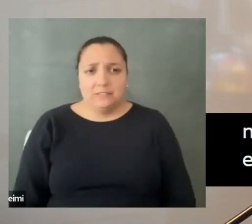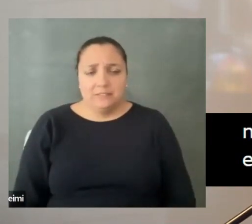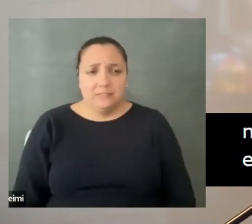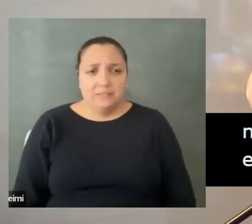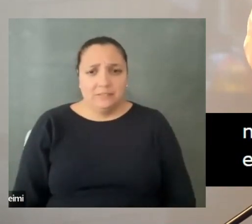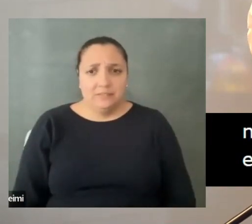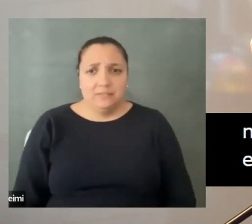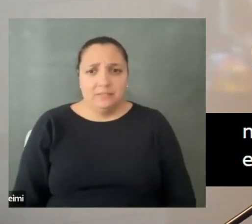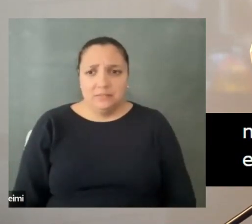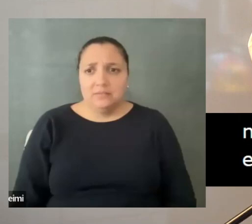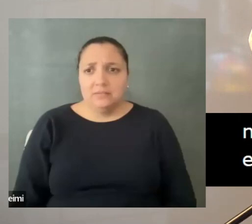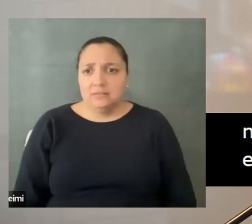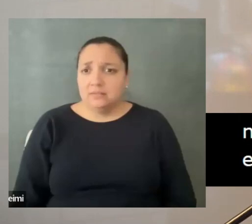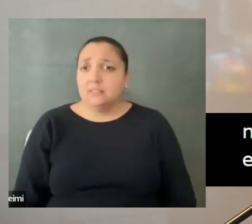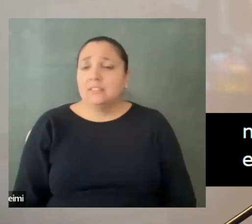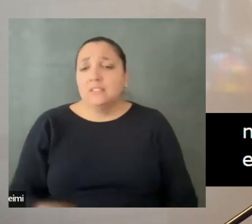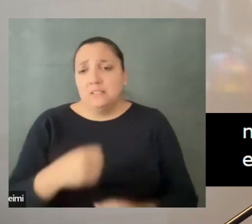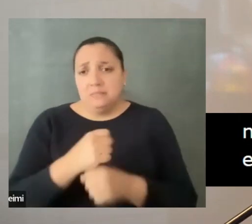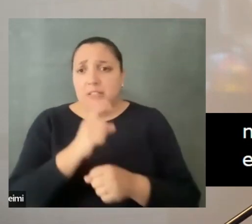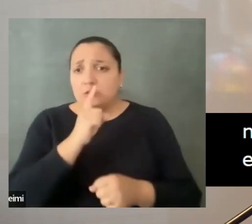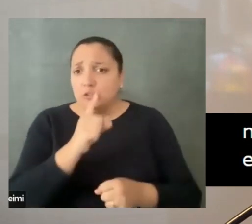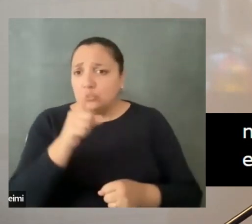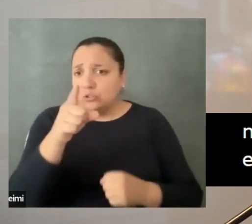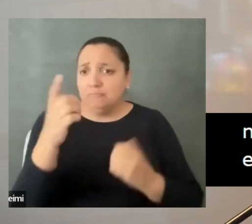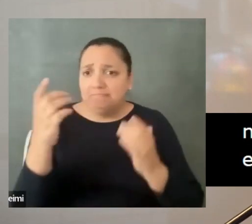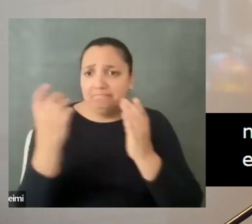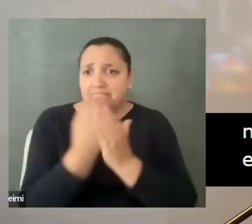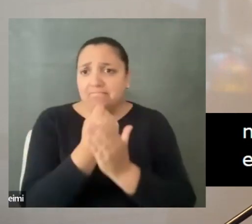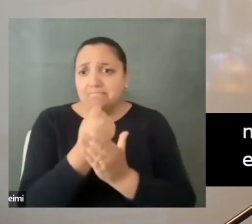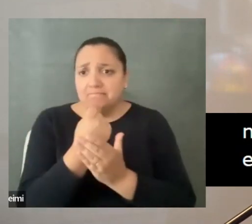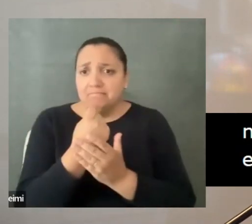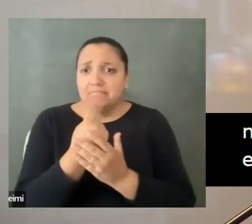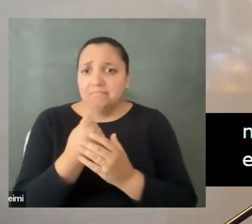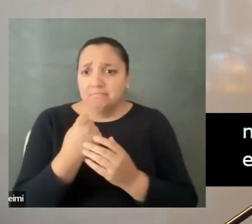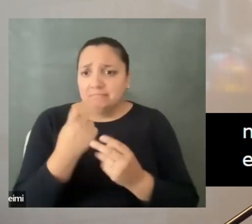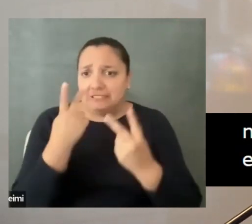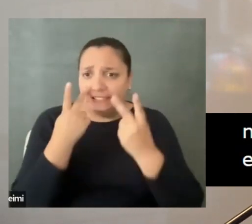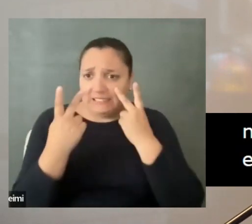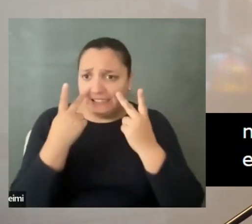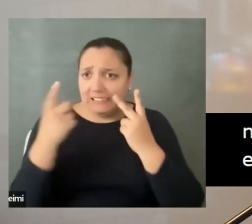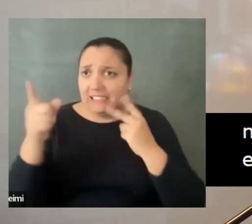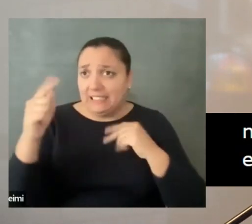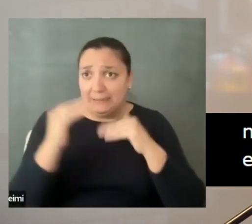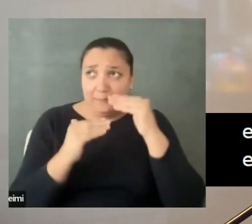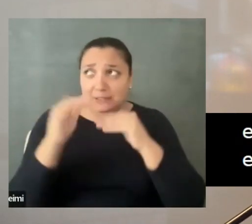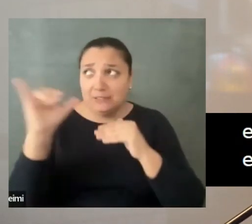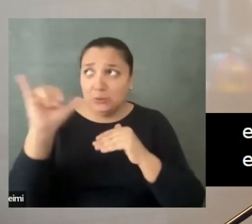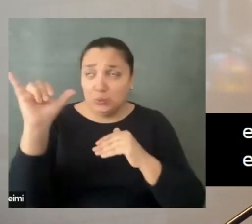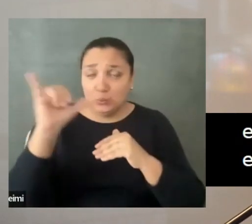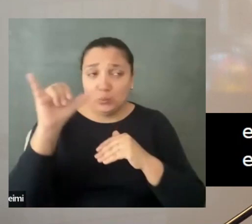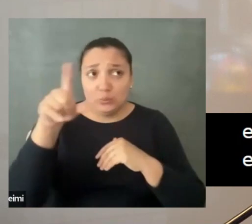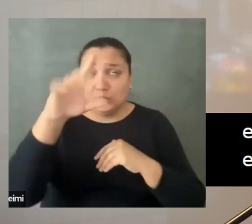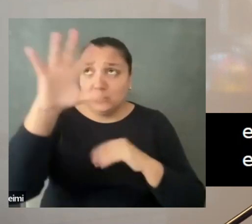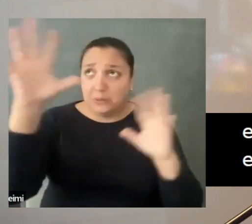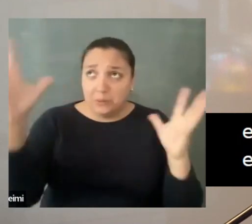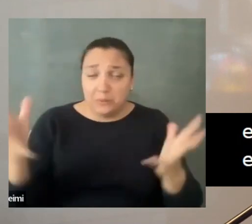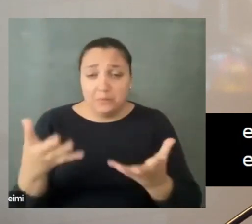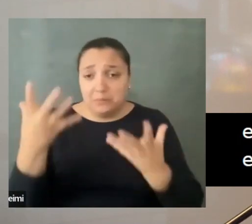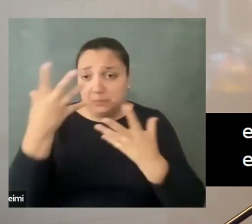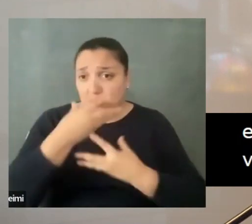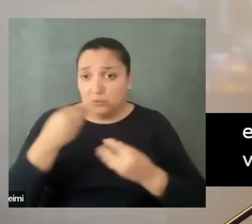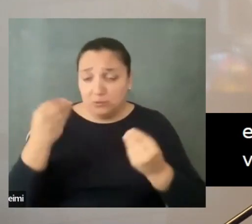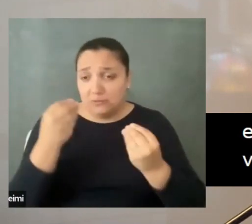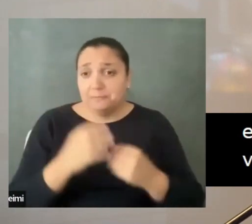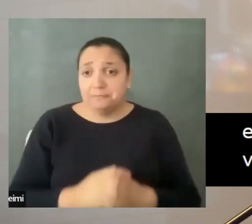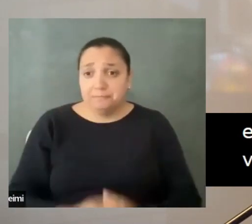opportunity to get outside and see the rest of this building. It's incredible. So I'm going